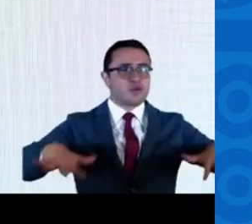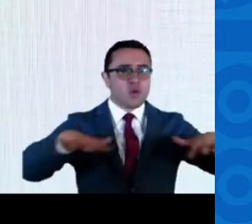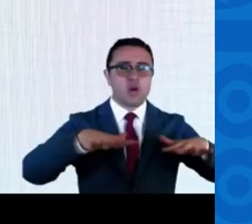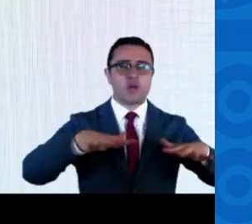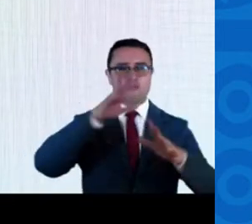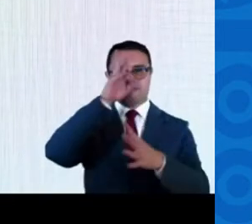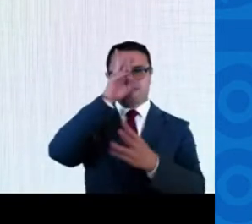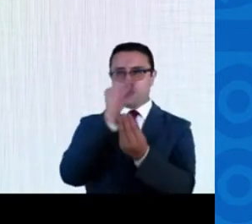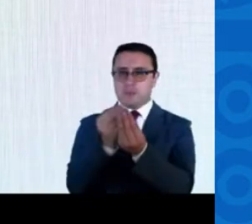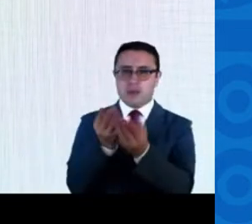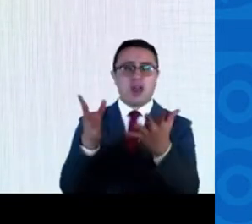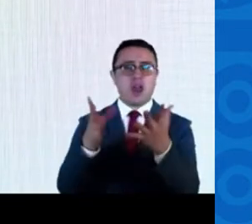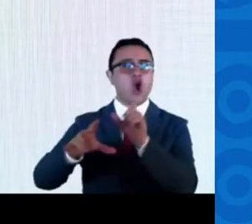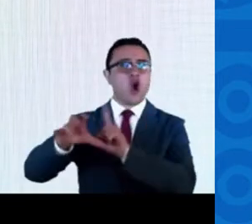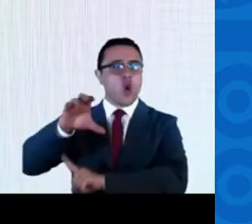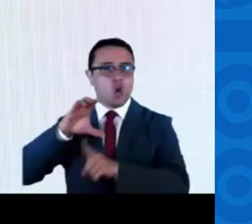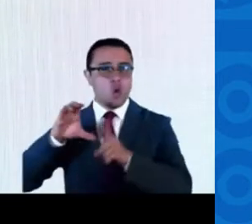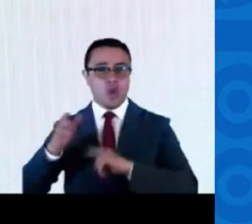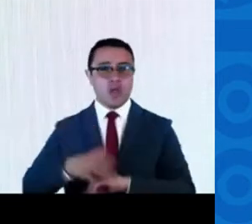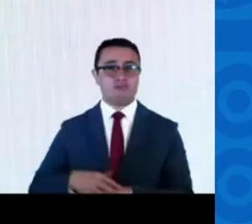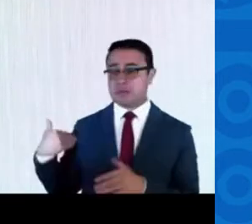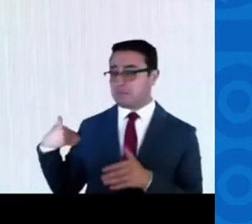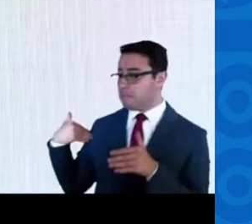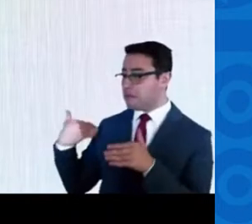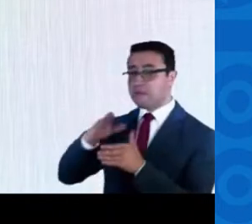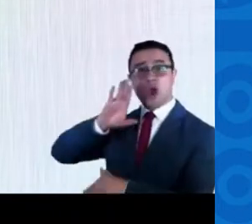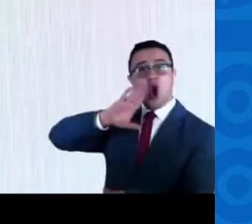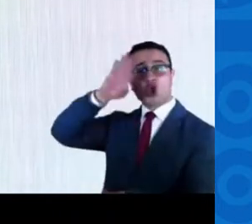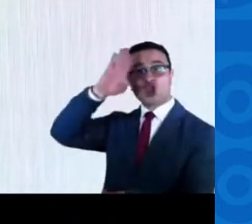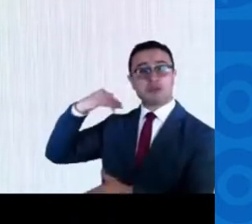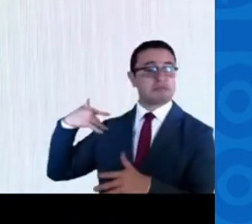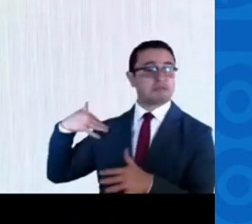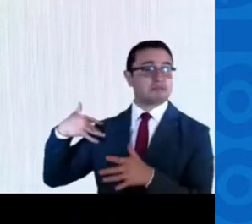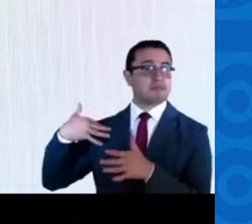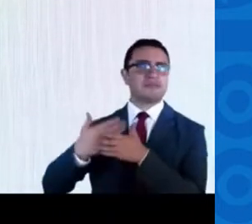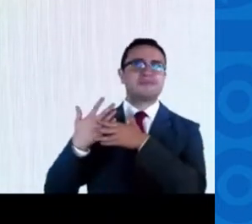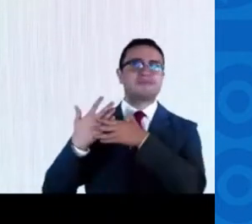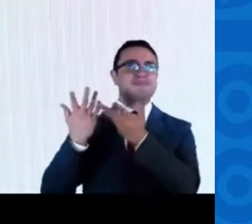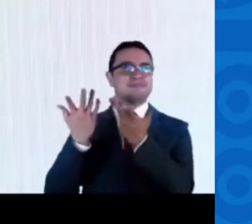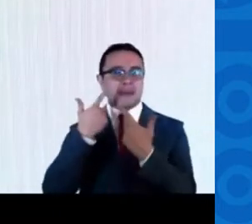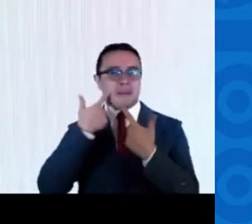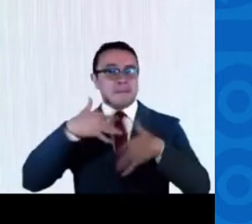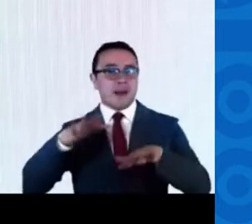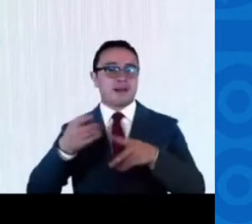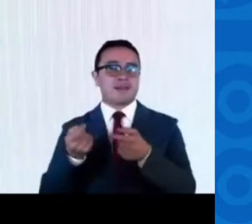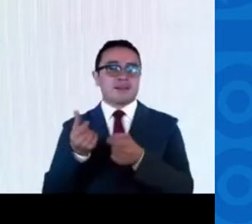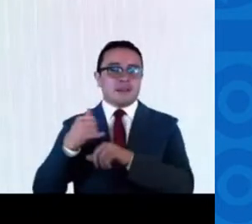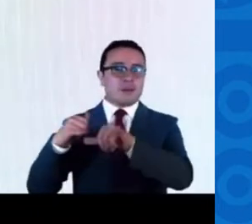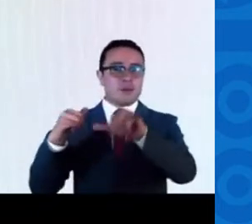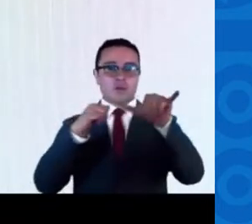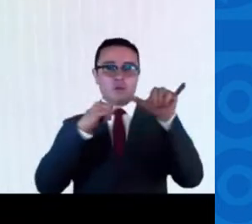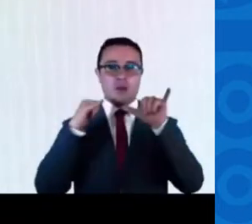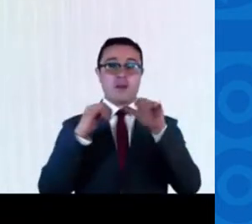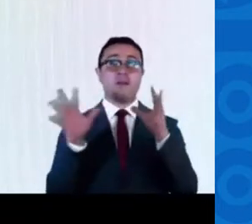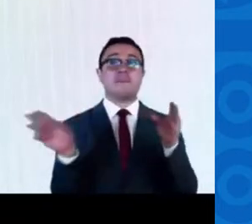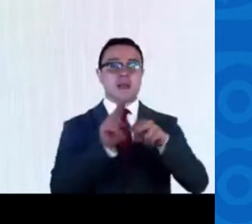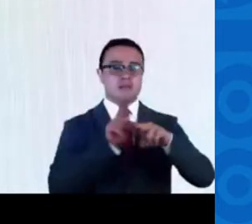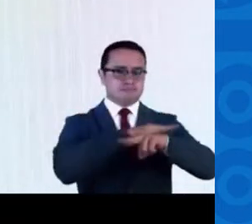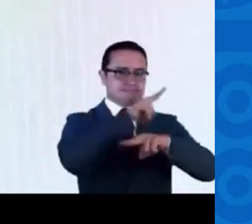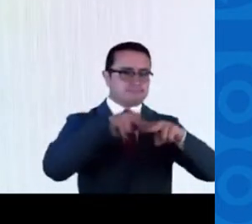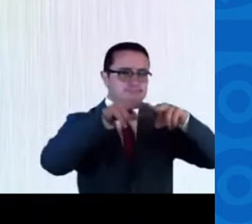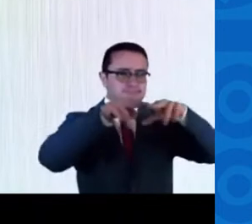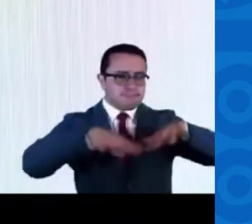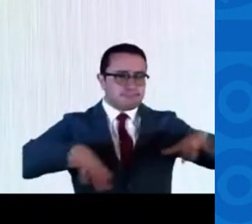diversity in our countries. We have cultural diversity, different customs, but we have a great potential and unique opportunities such